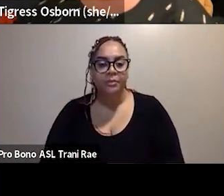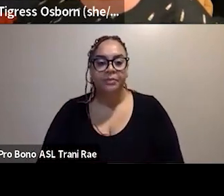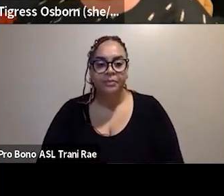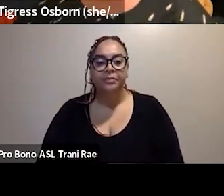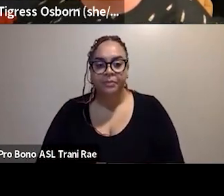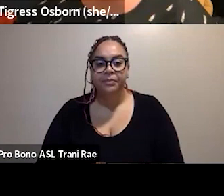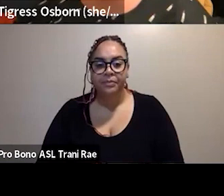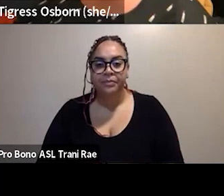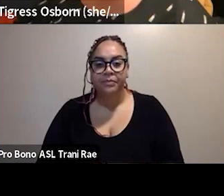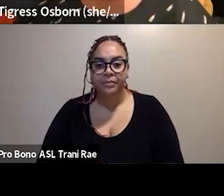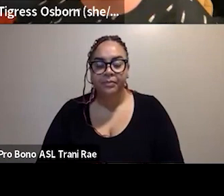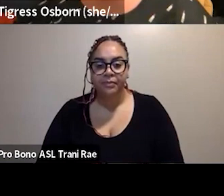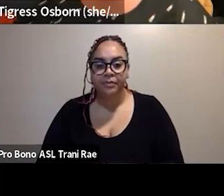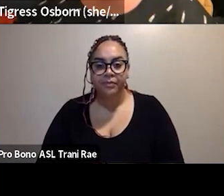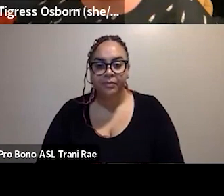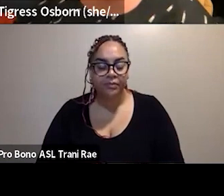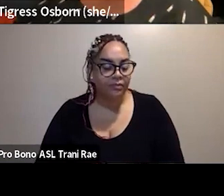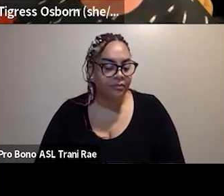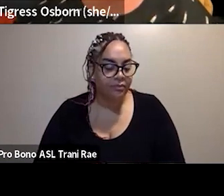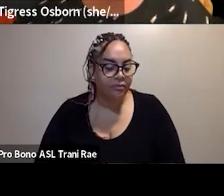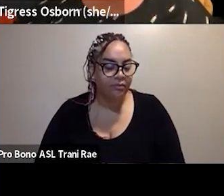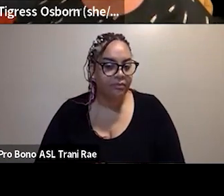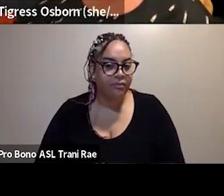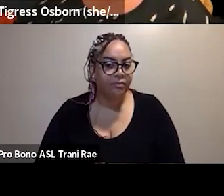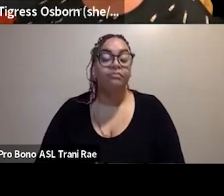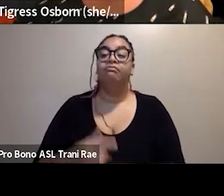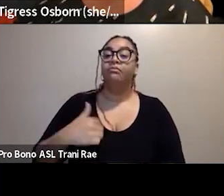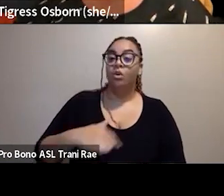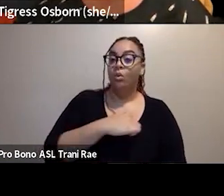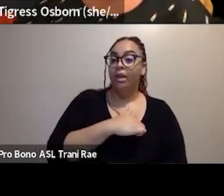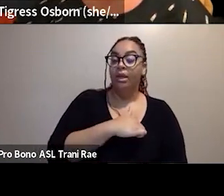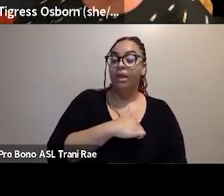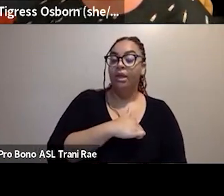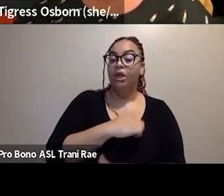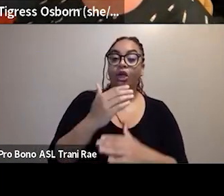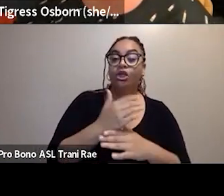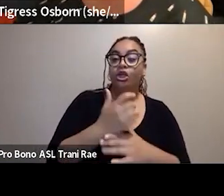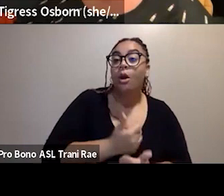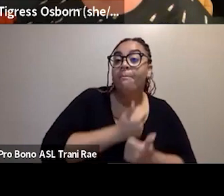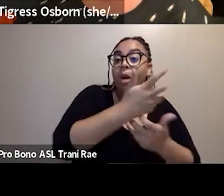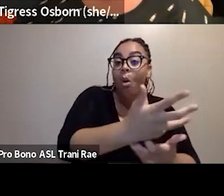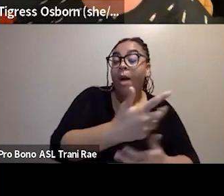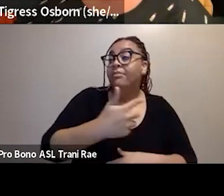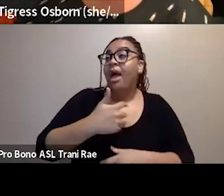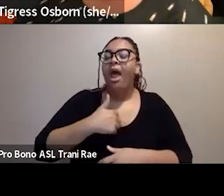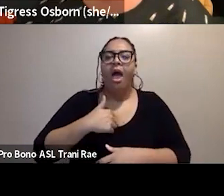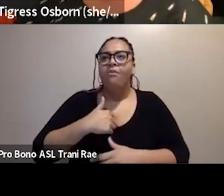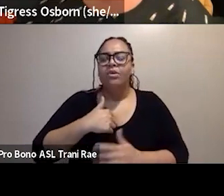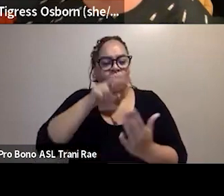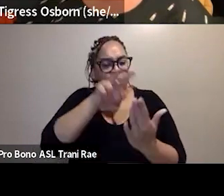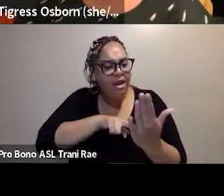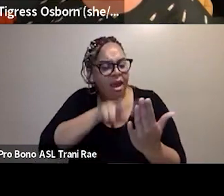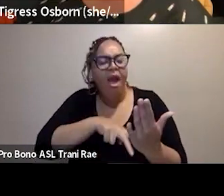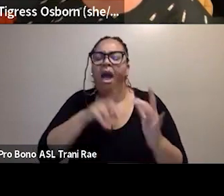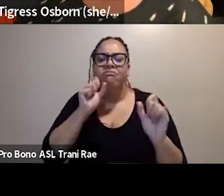And we shared poems, and I was wowed by what I was reading.